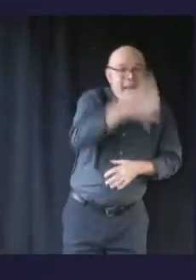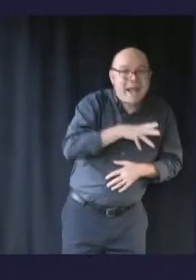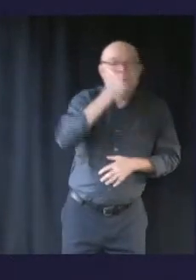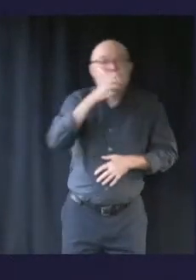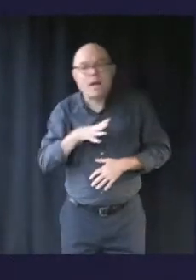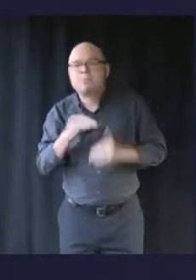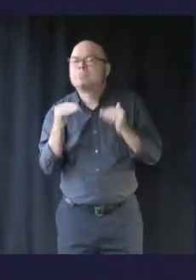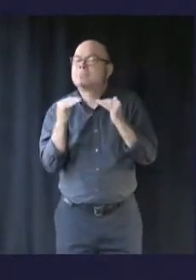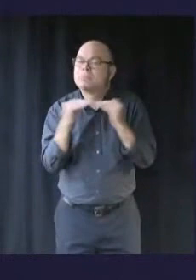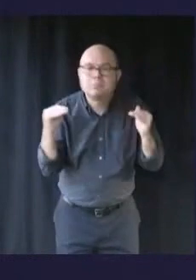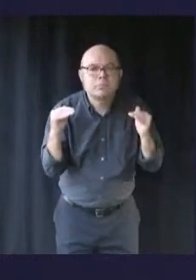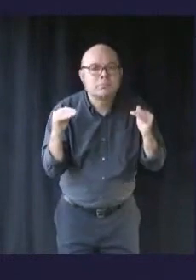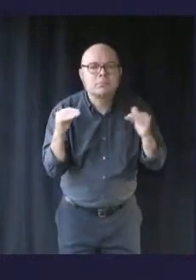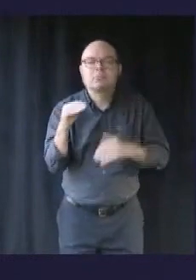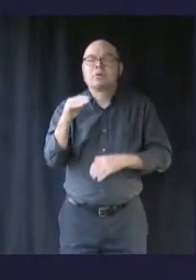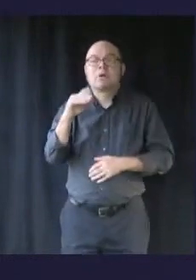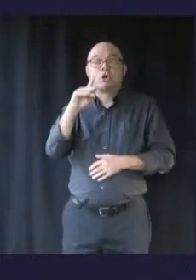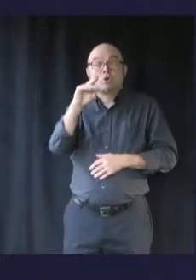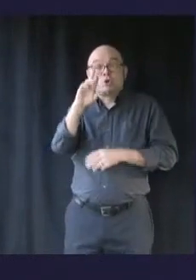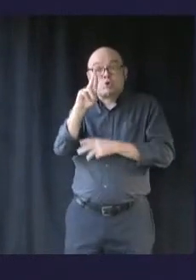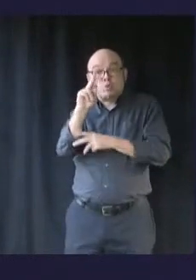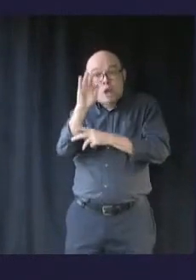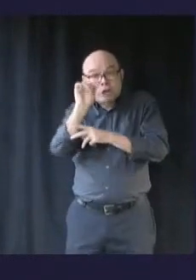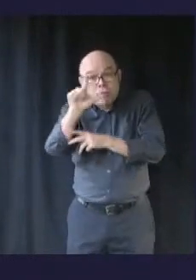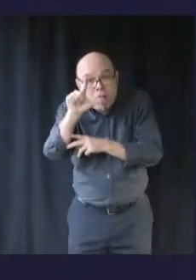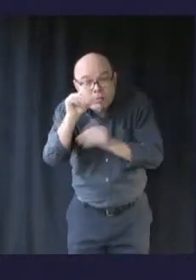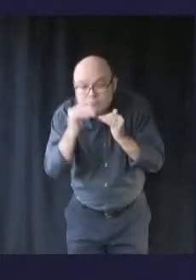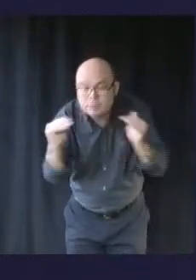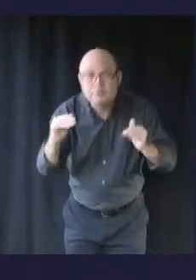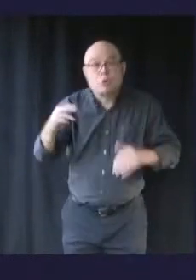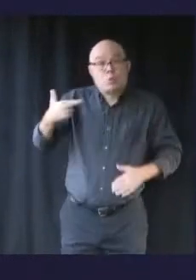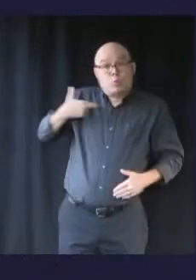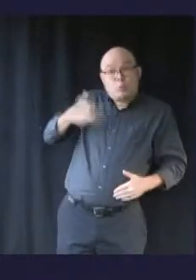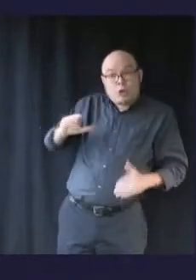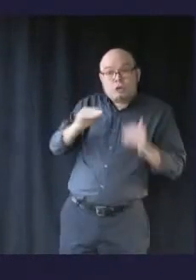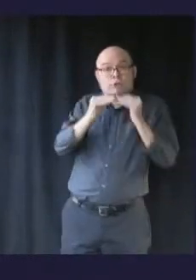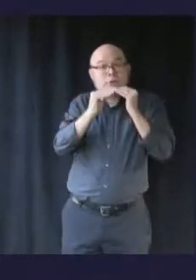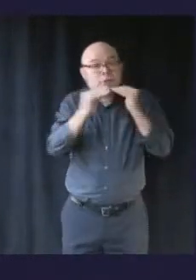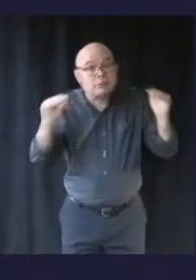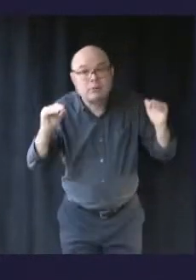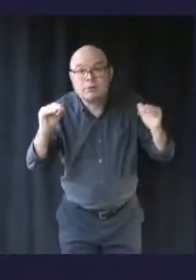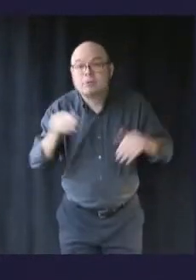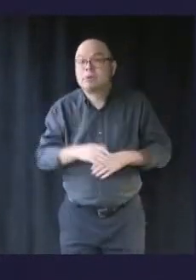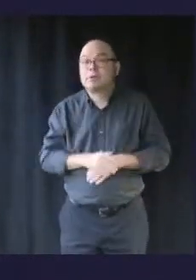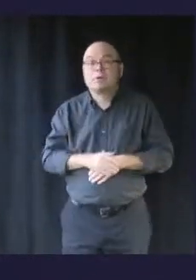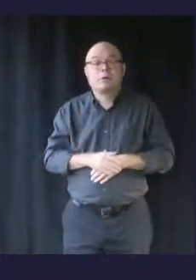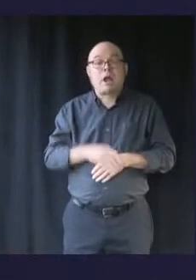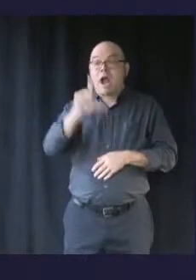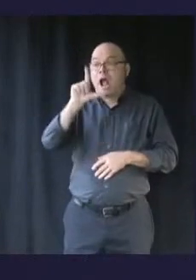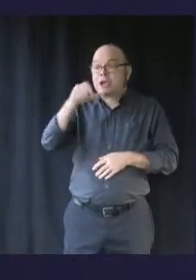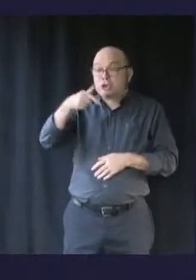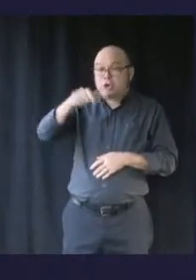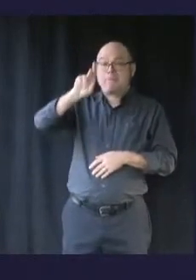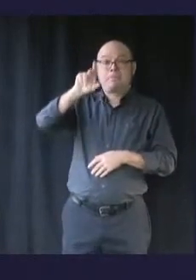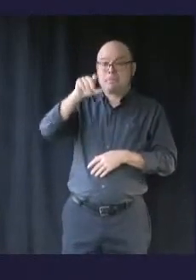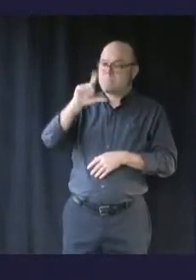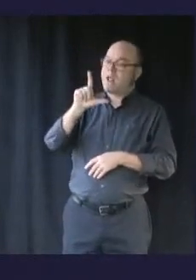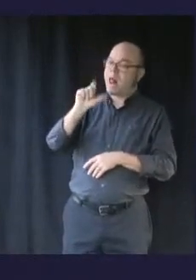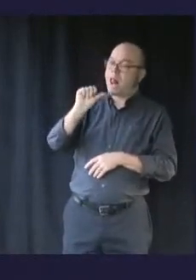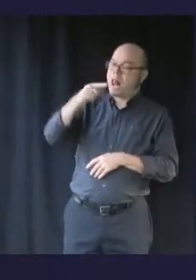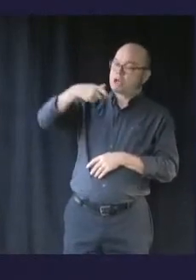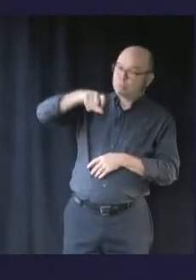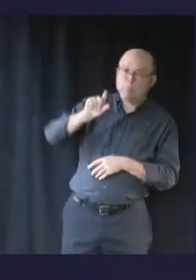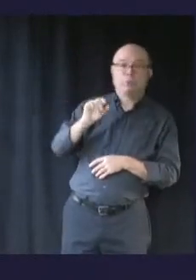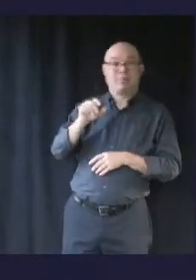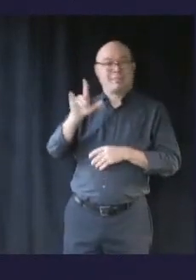freedom, the rights of the LGBTQ+ peoples, and other marginalized communities around the